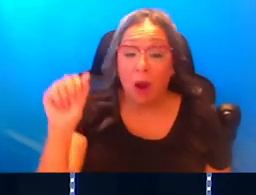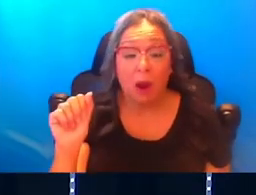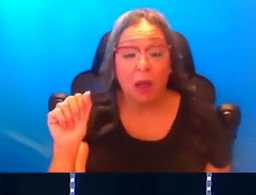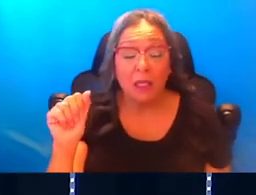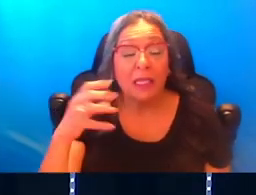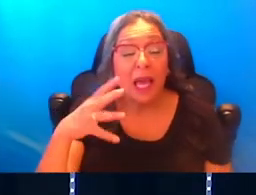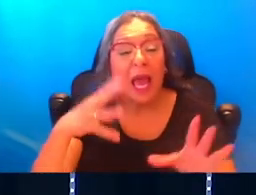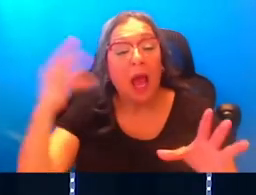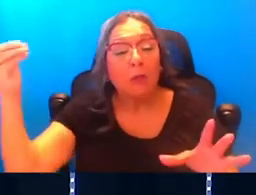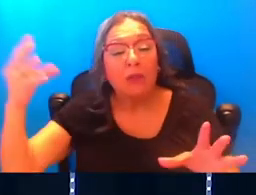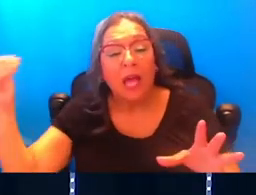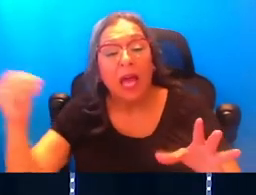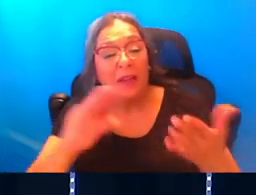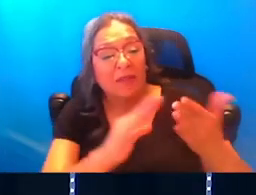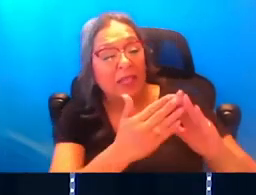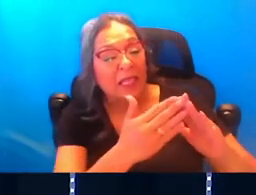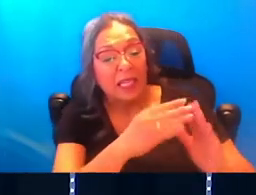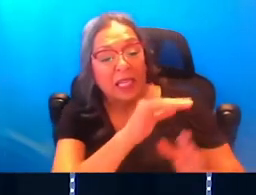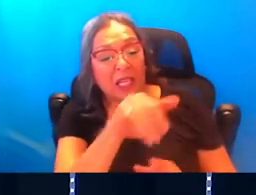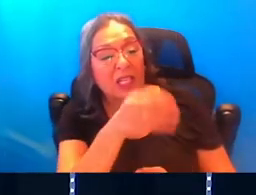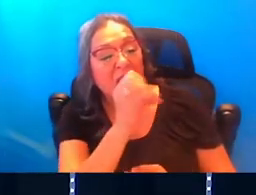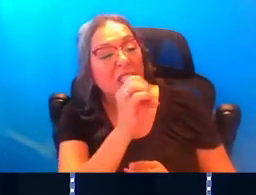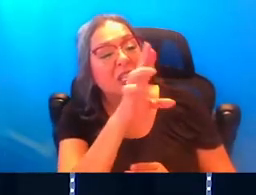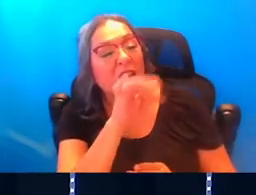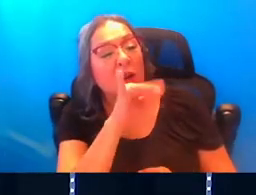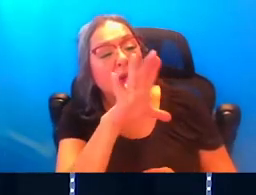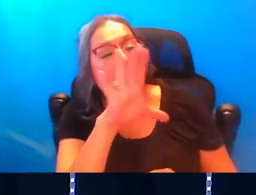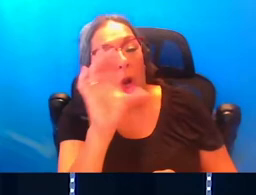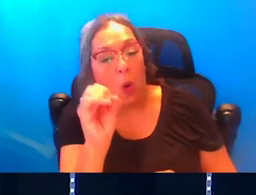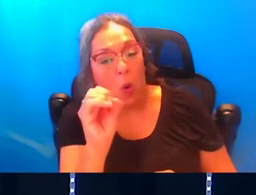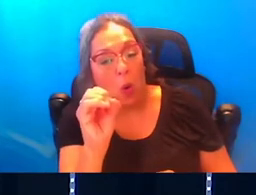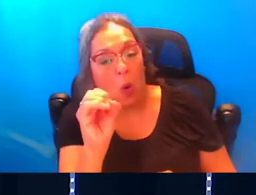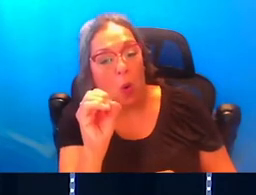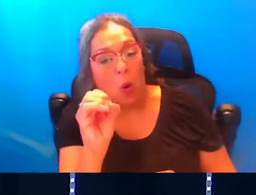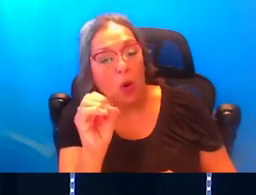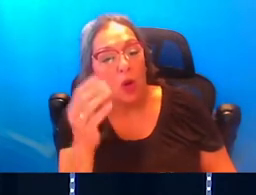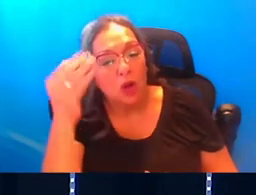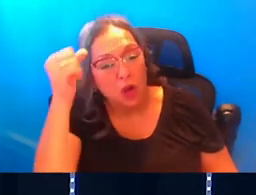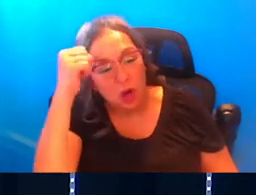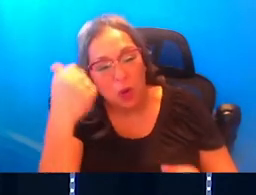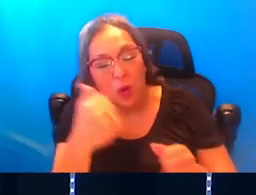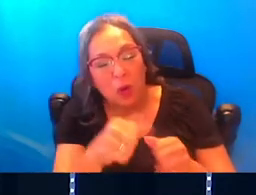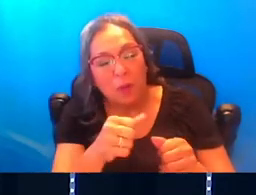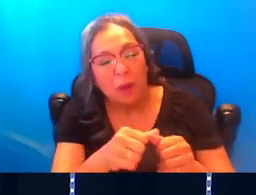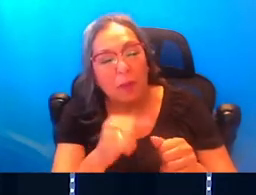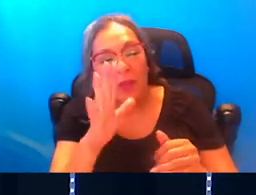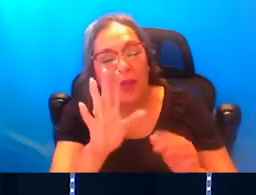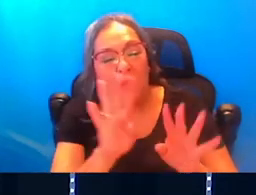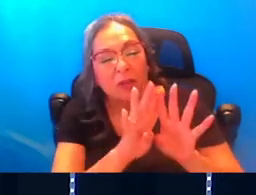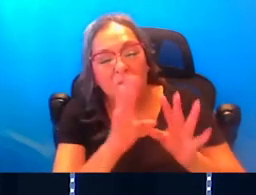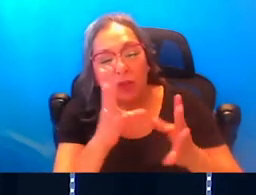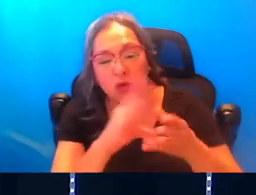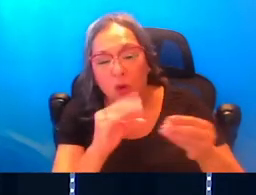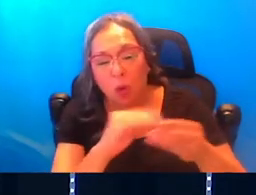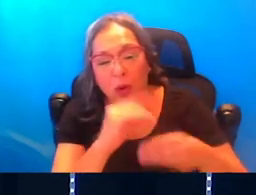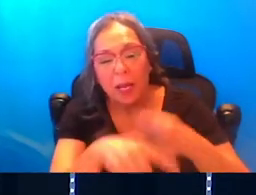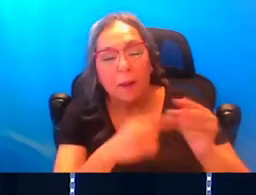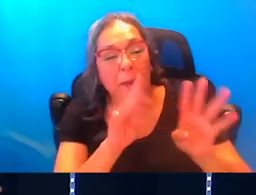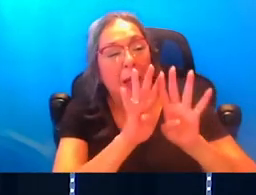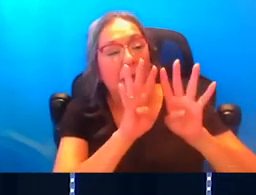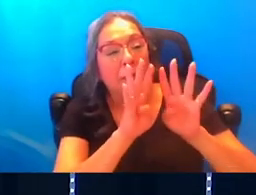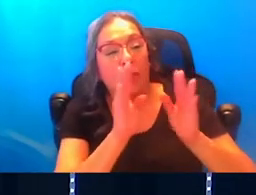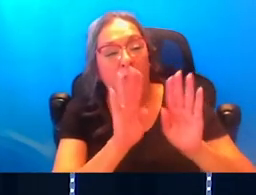Jericho. Joshua fought the battle of Jericho, Jericho, Jericho, and the walls came tumbling down, right? Sunday school